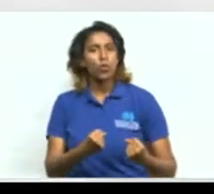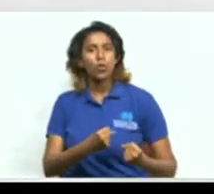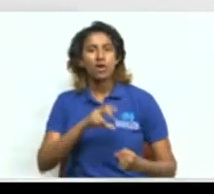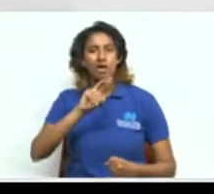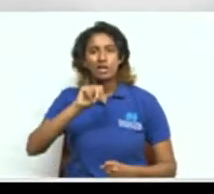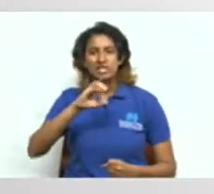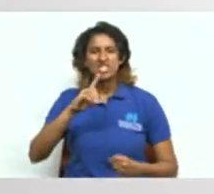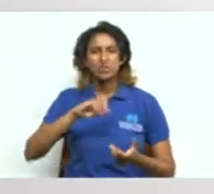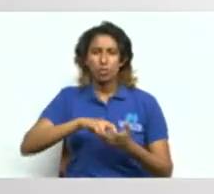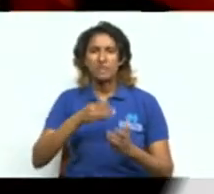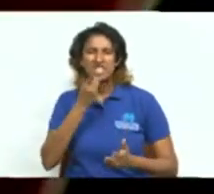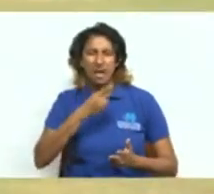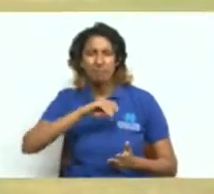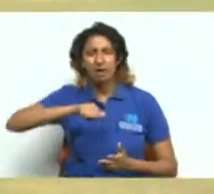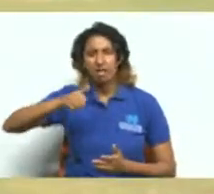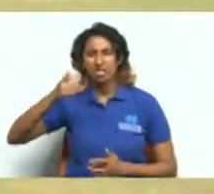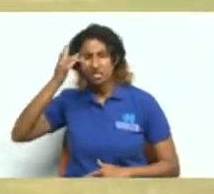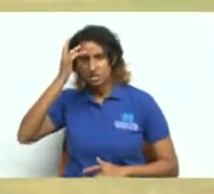drugs.